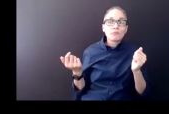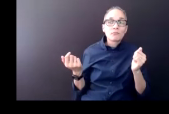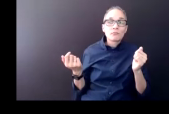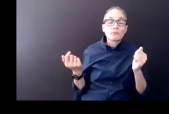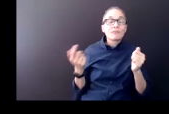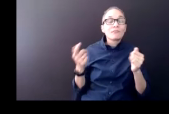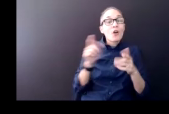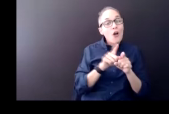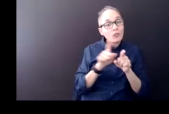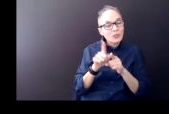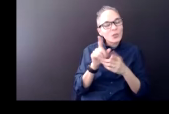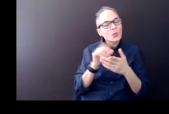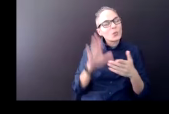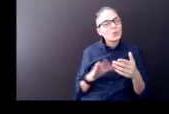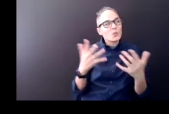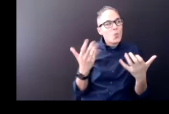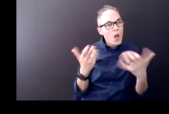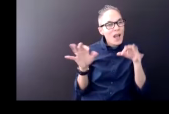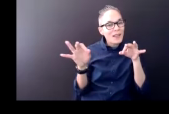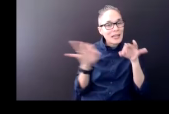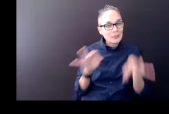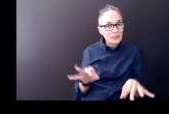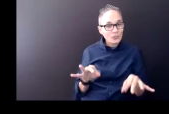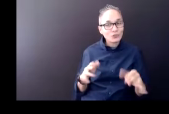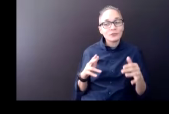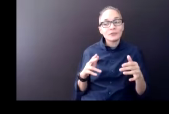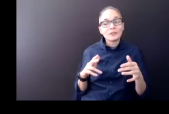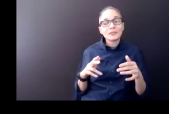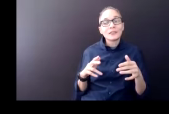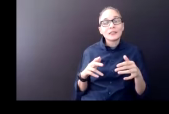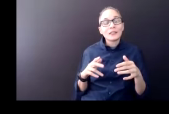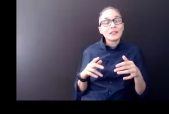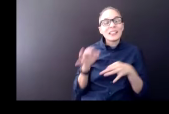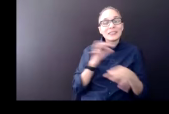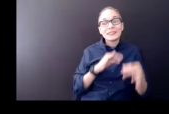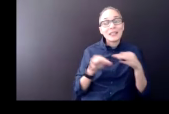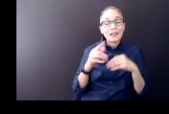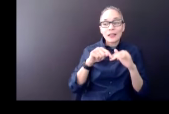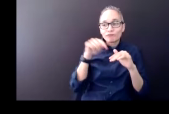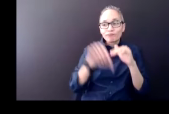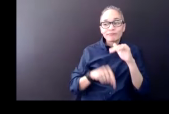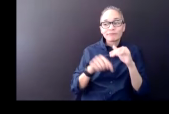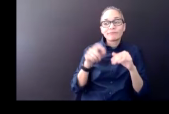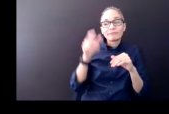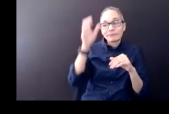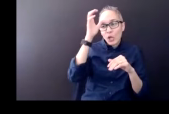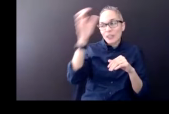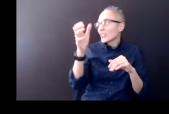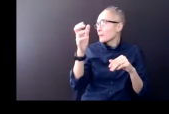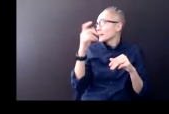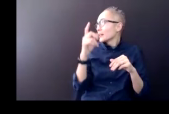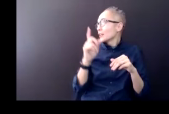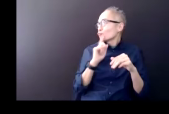seek like explanations, instead of going in depth with those concepts, right? Like, you know, um, it's easy to kind of